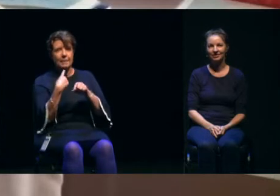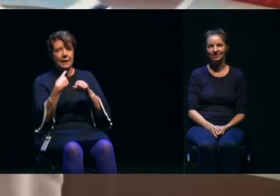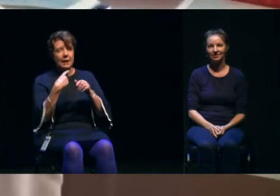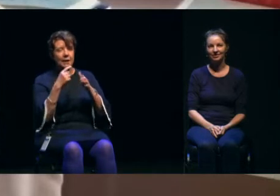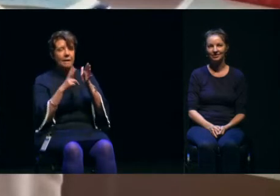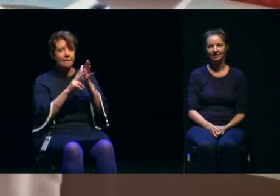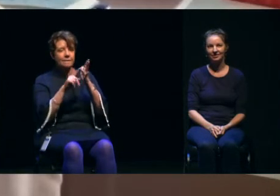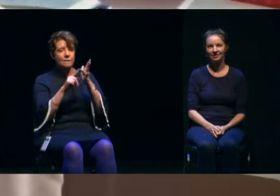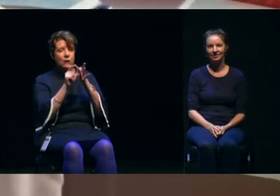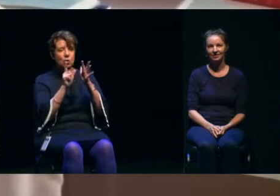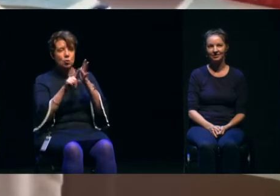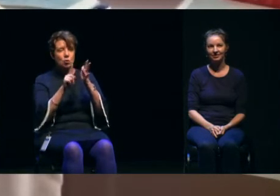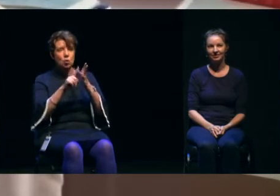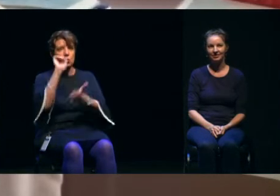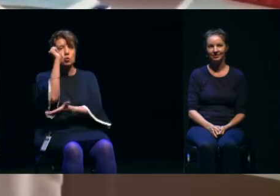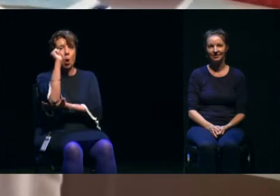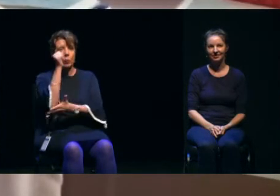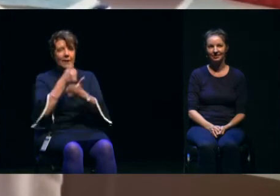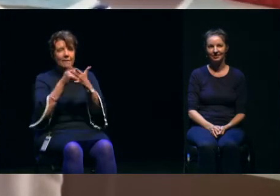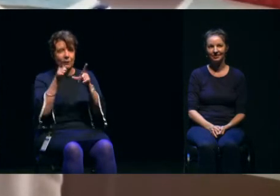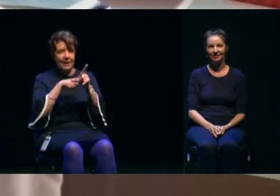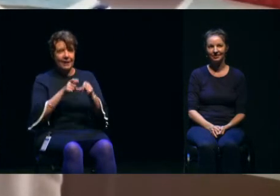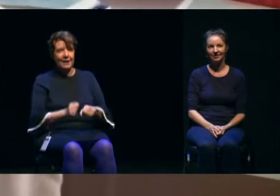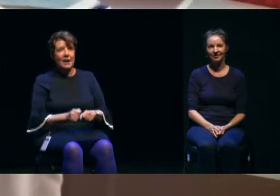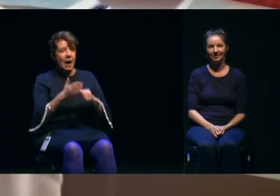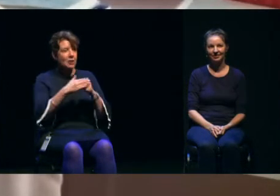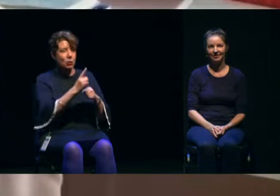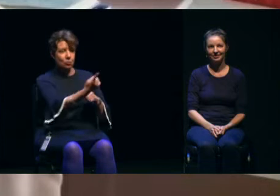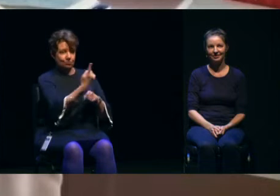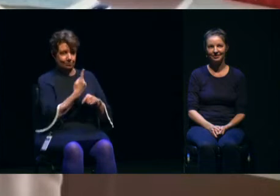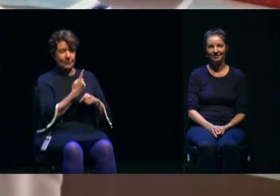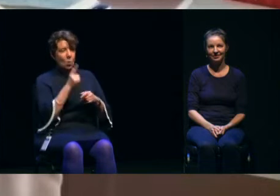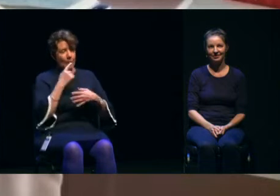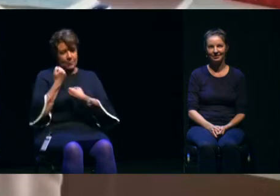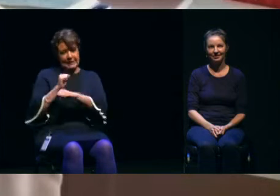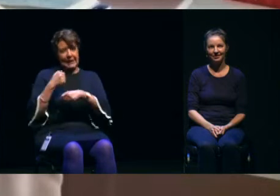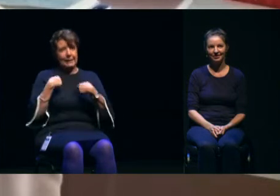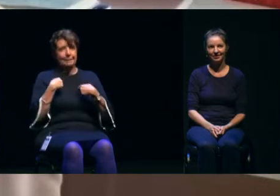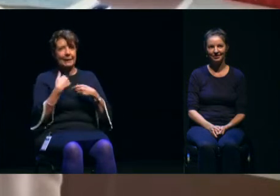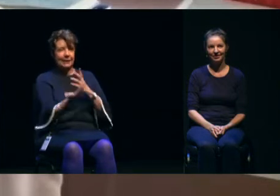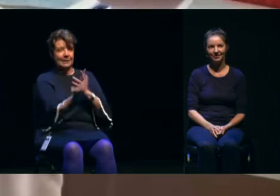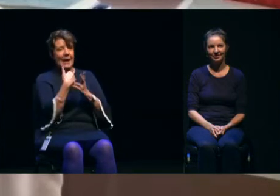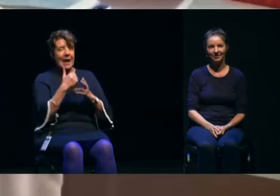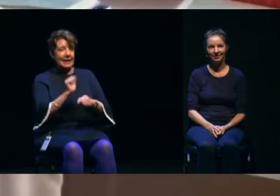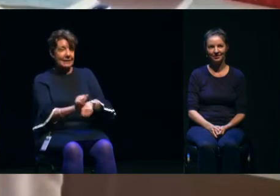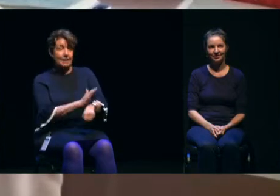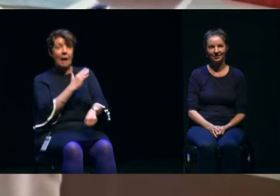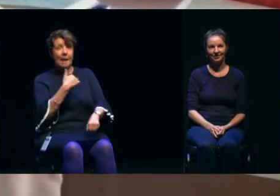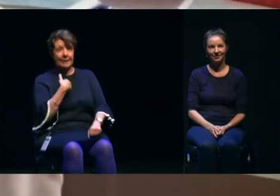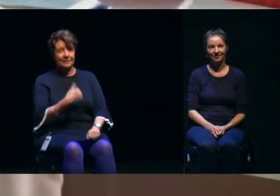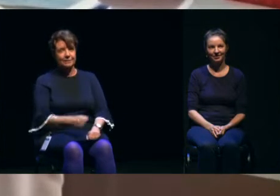dolls every year. Every year a new doll that would protect me and inspire me.